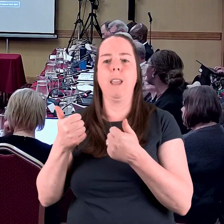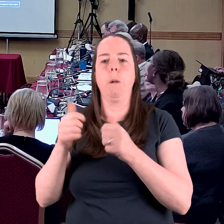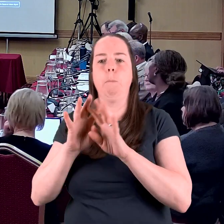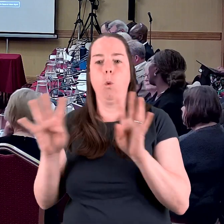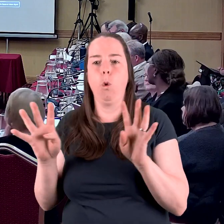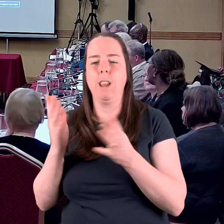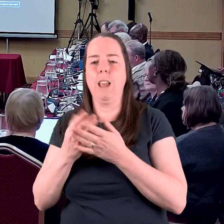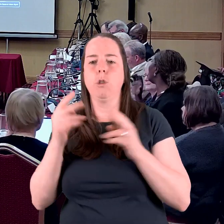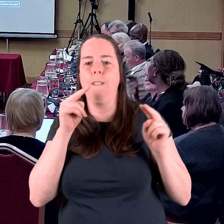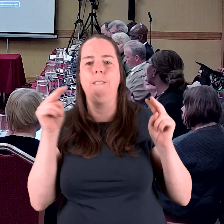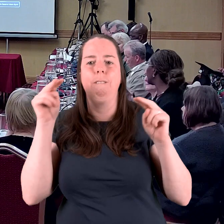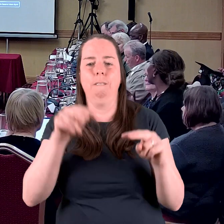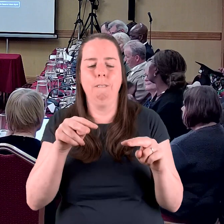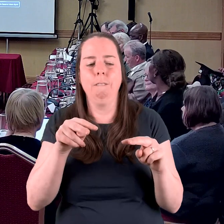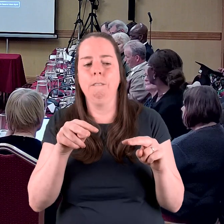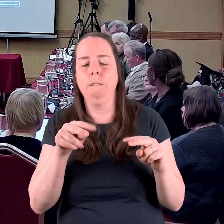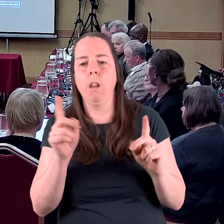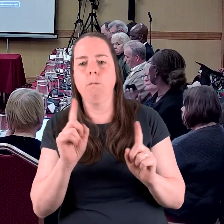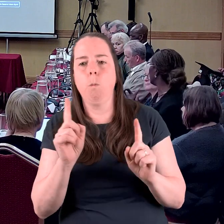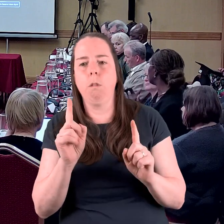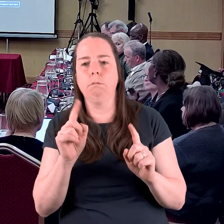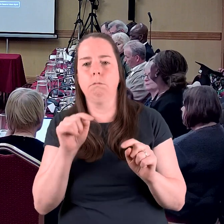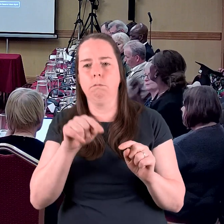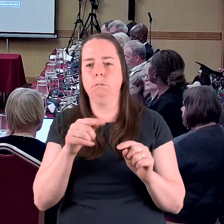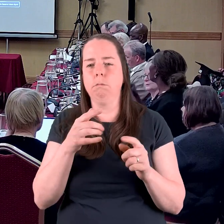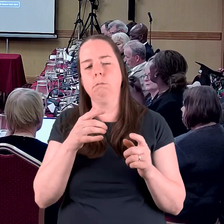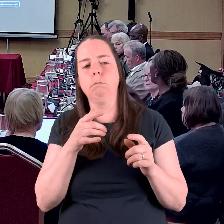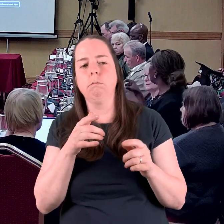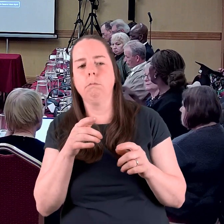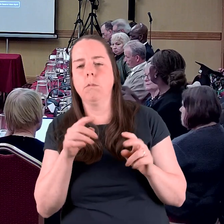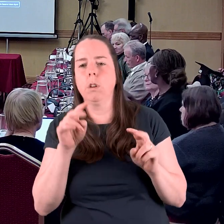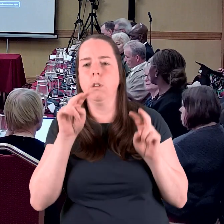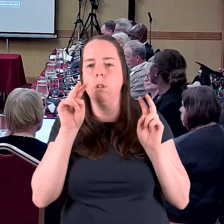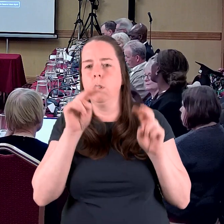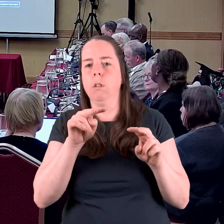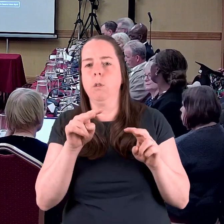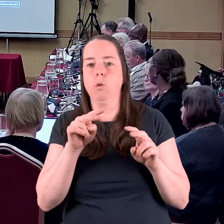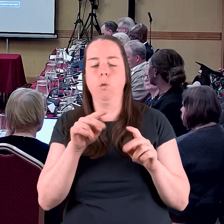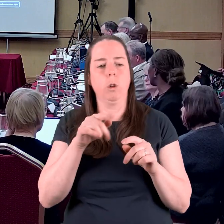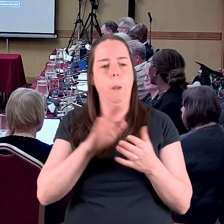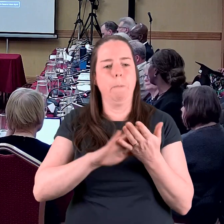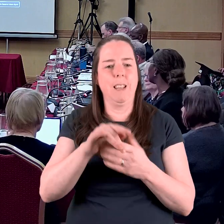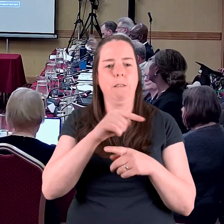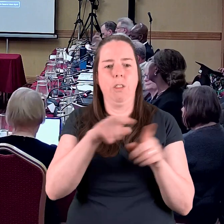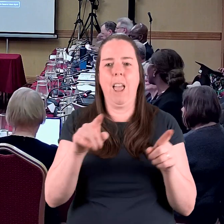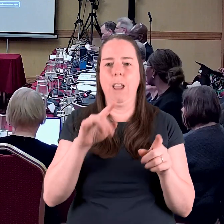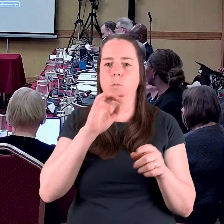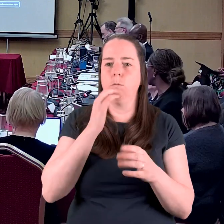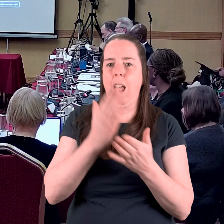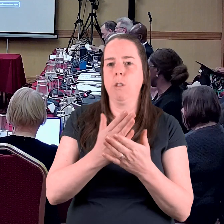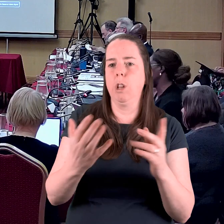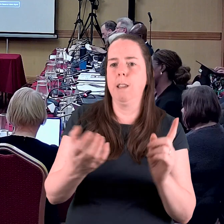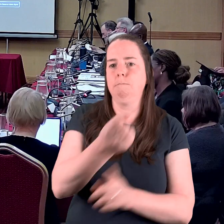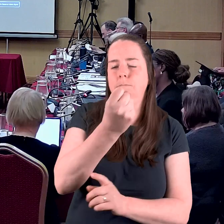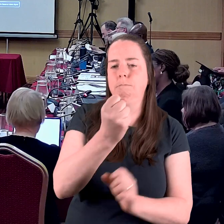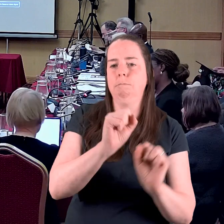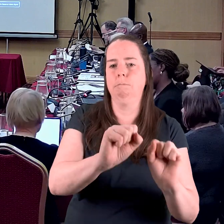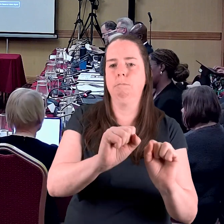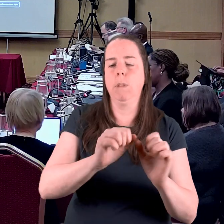Wellbeing Board actually have an oversight on what is coming in, so that we can have an oversight and we can hold people to account in terms of delivery.